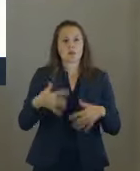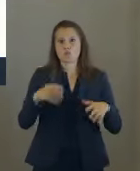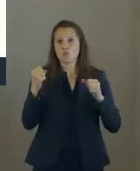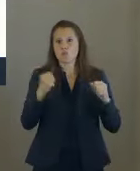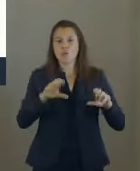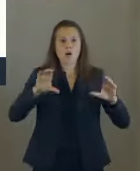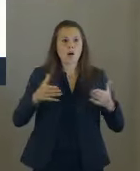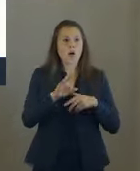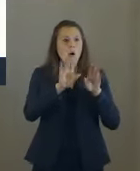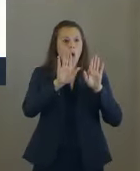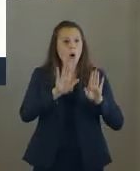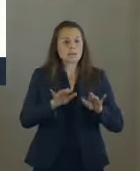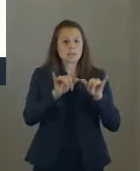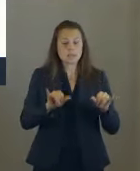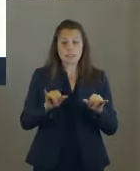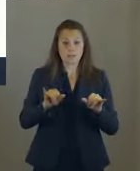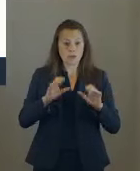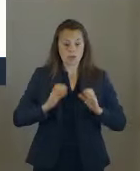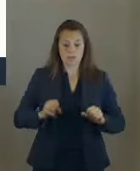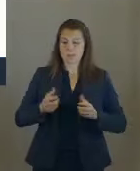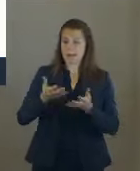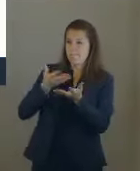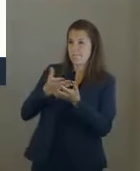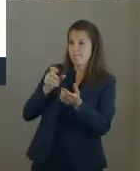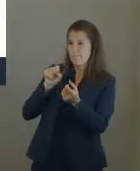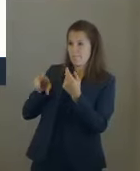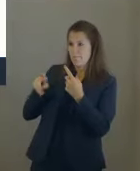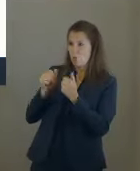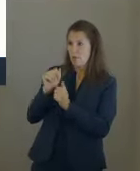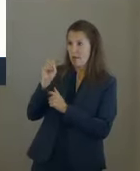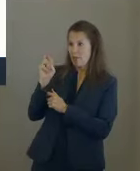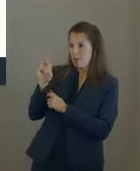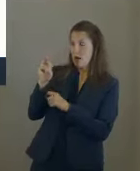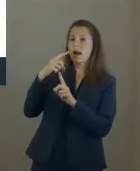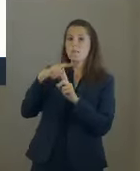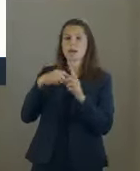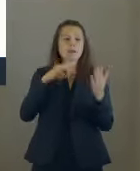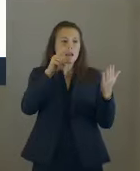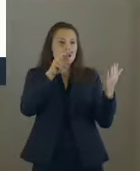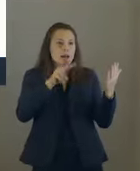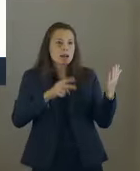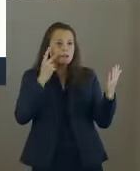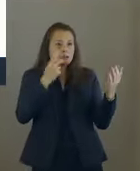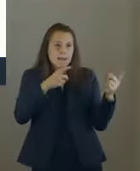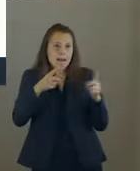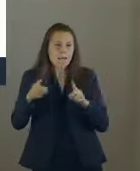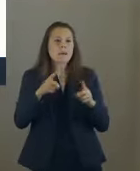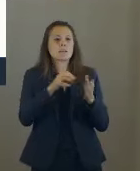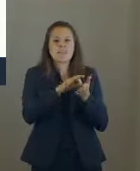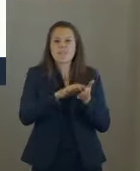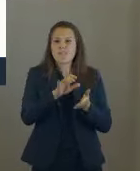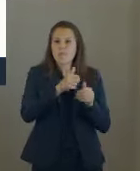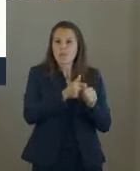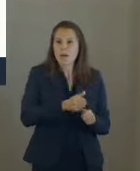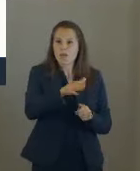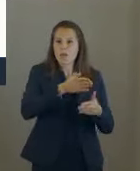to engage with MDCR, and the portal also offers the department better means to track contact services and outcomes. The